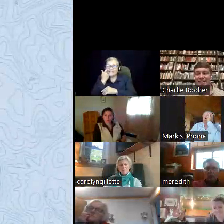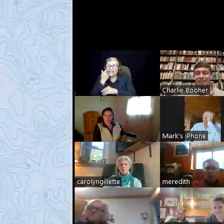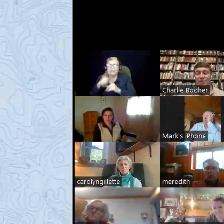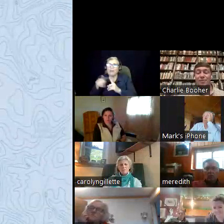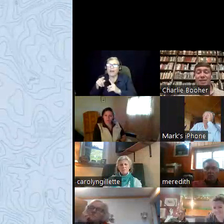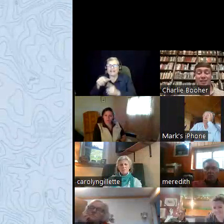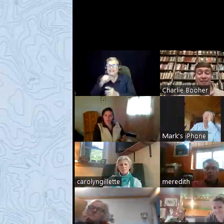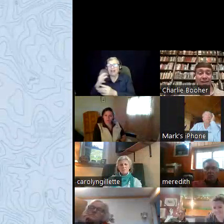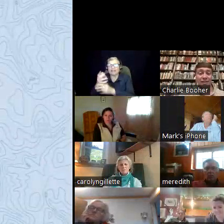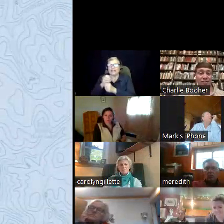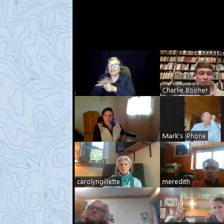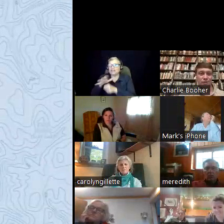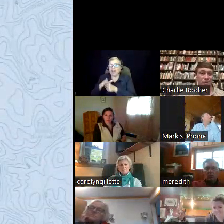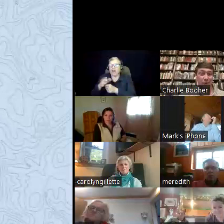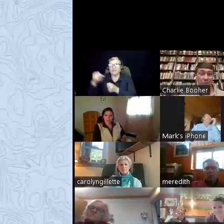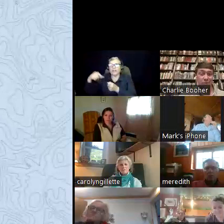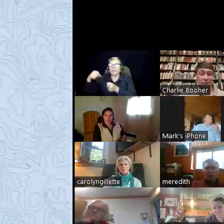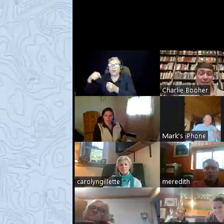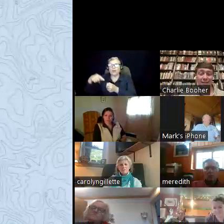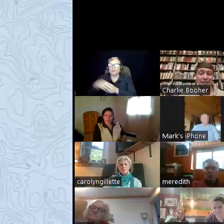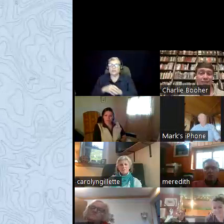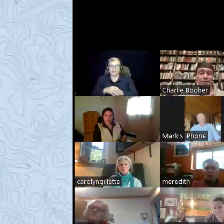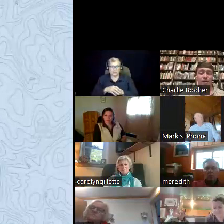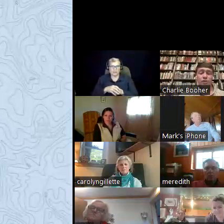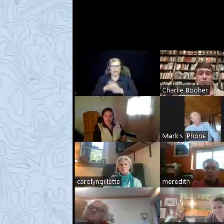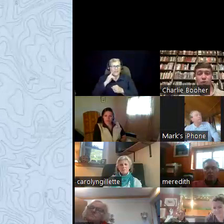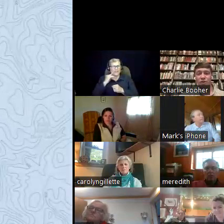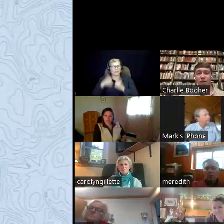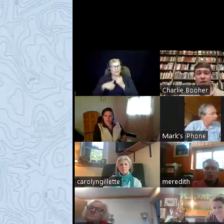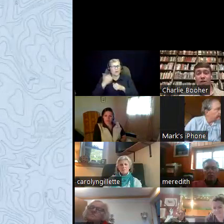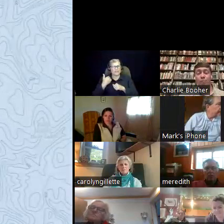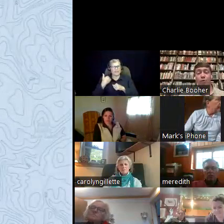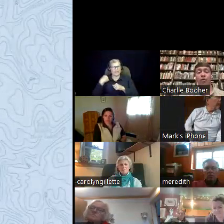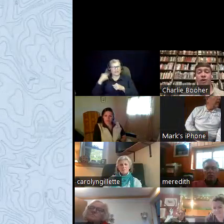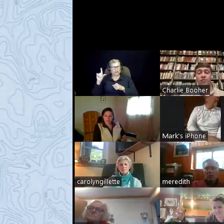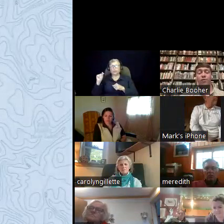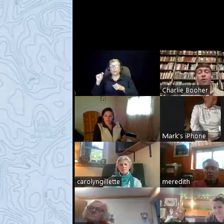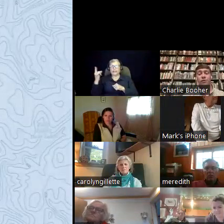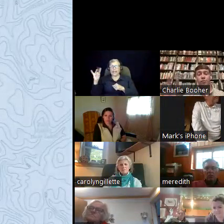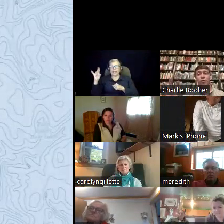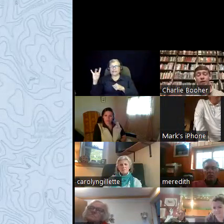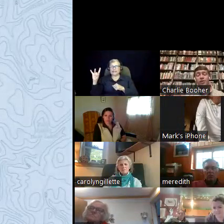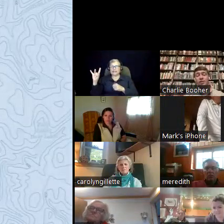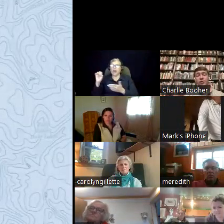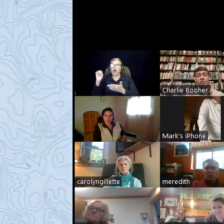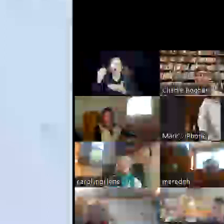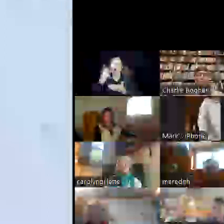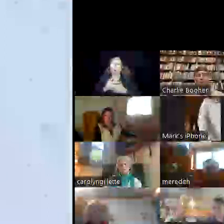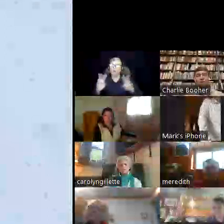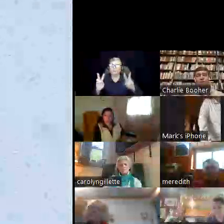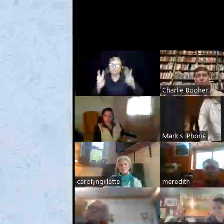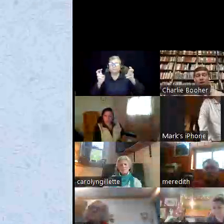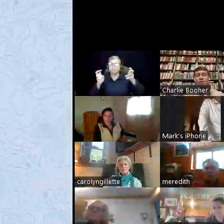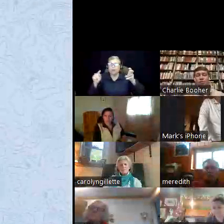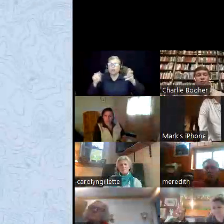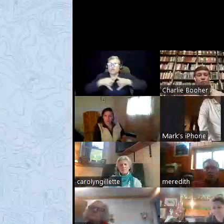that from the latest version, which I believe was 2018, trophy approval of so-called trophy hunting was somewhere